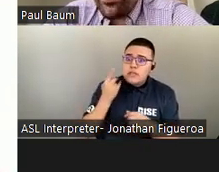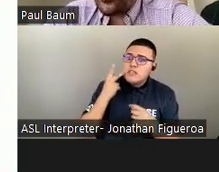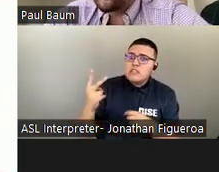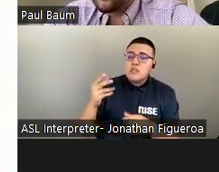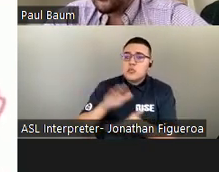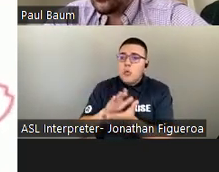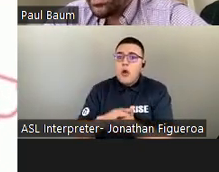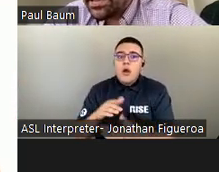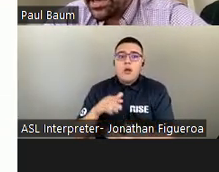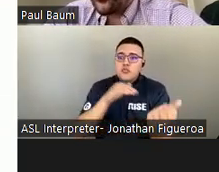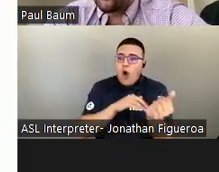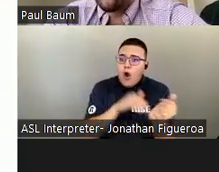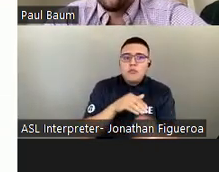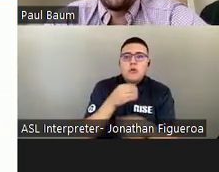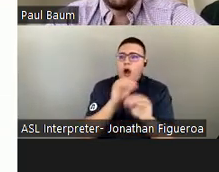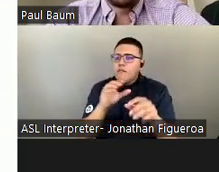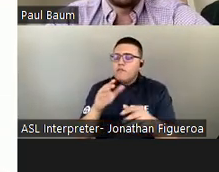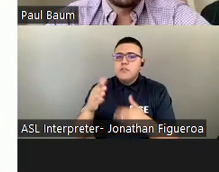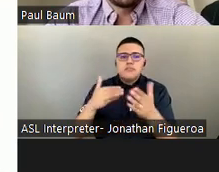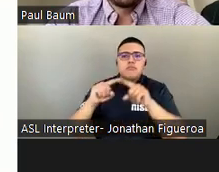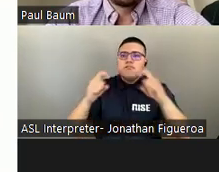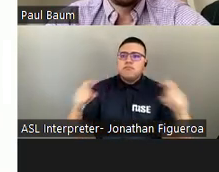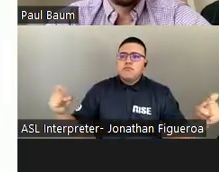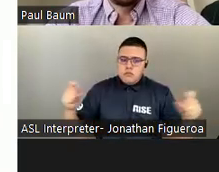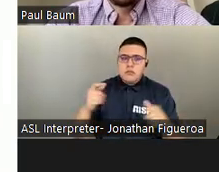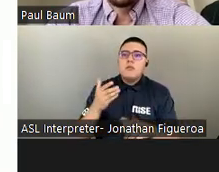the healthcare settings, etc.